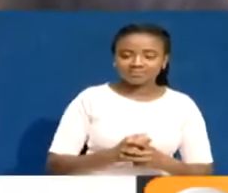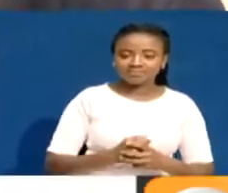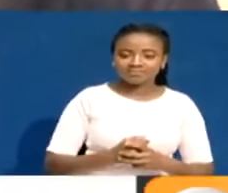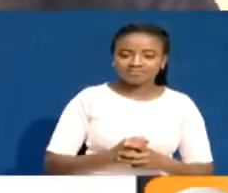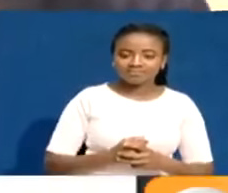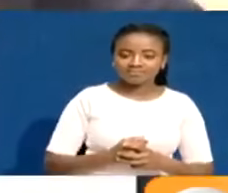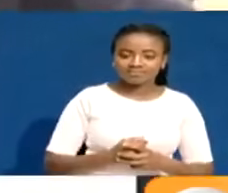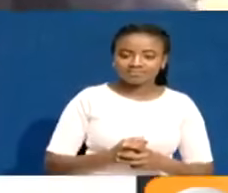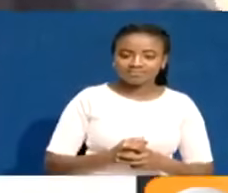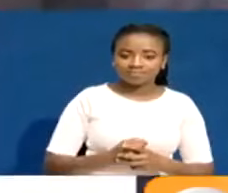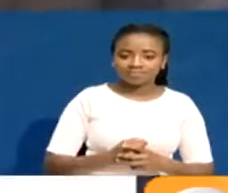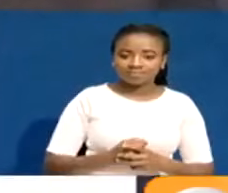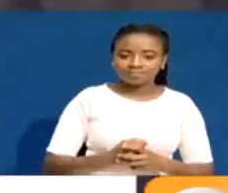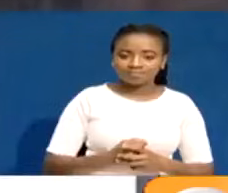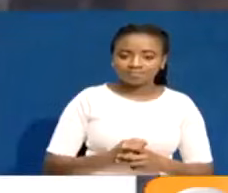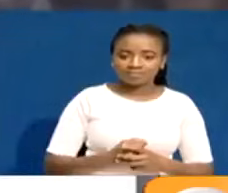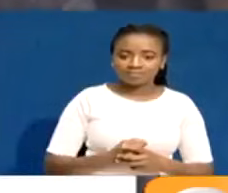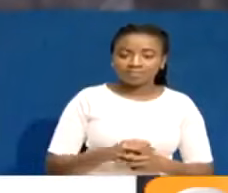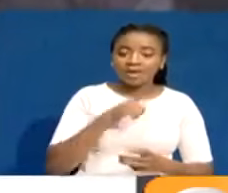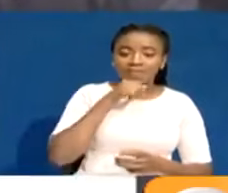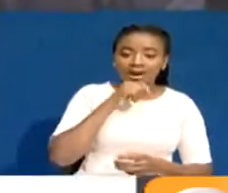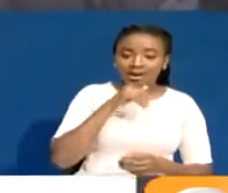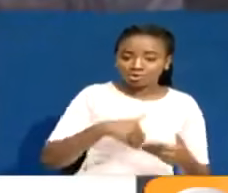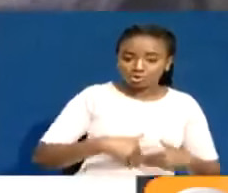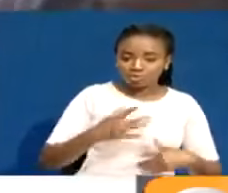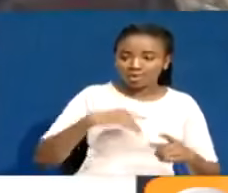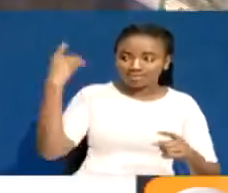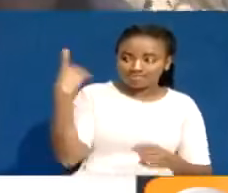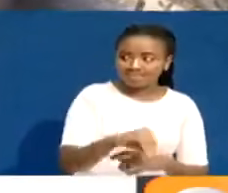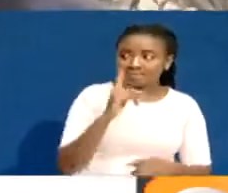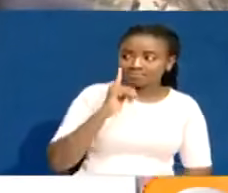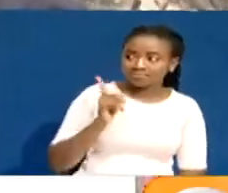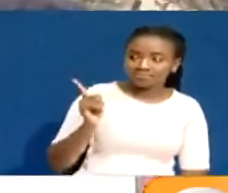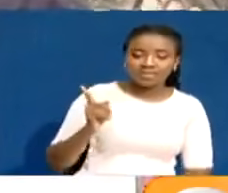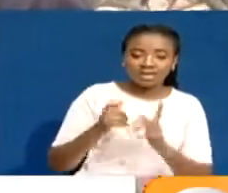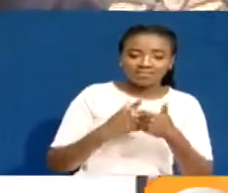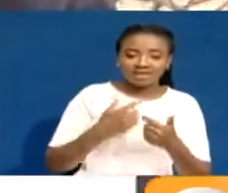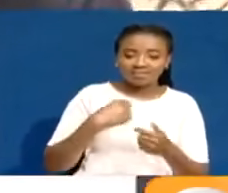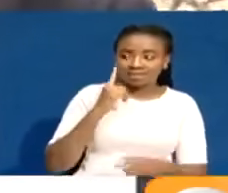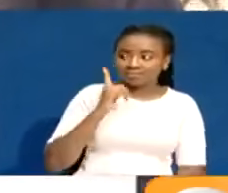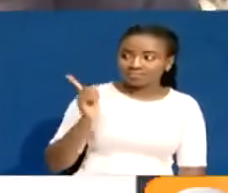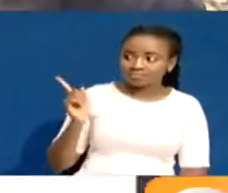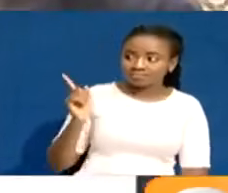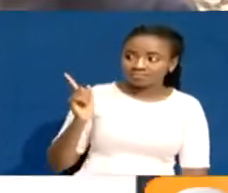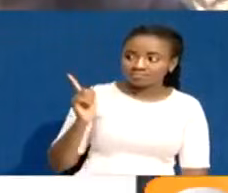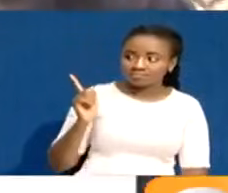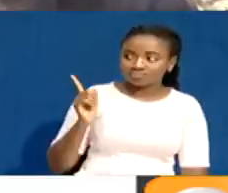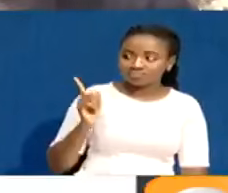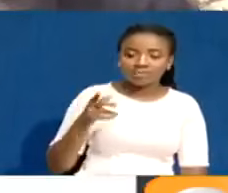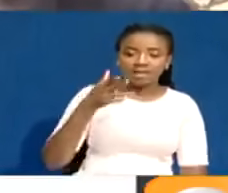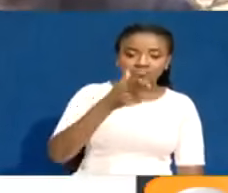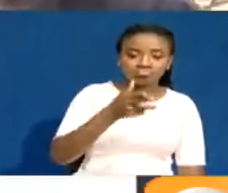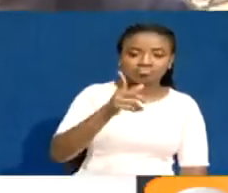yangu. Kijana ndio kwa kwanza kuwekelewa kwa kichwa, lala chini. Mimi nikawekelea yeye, lala